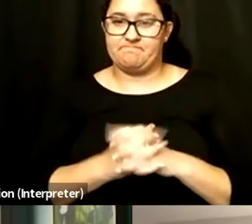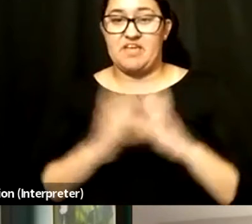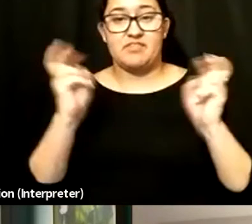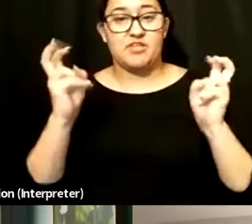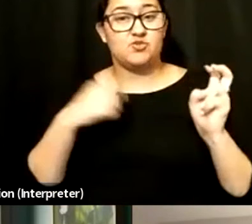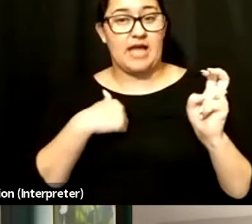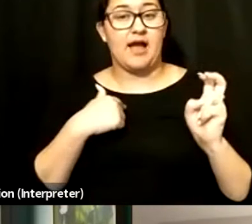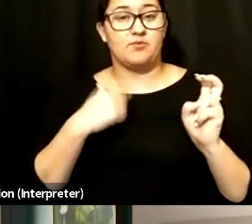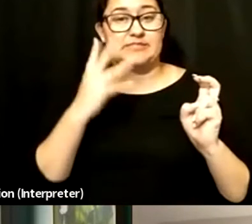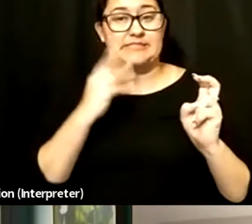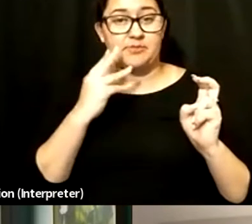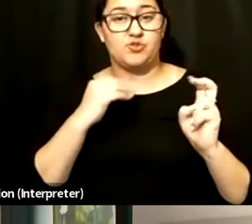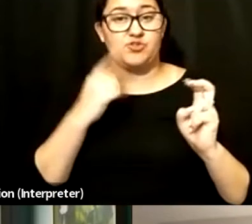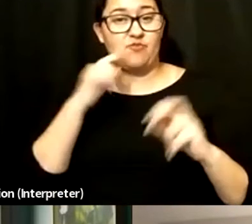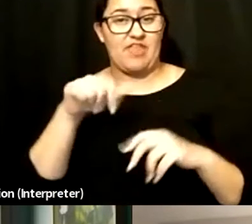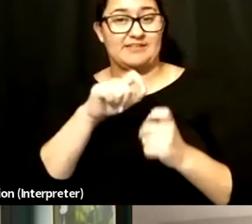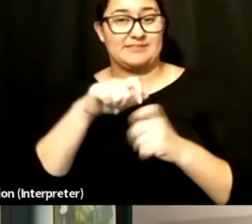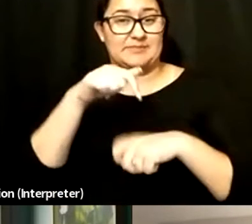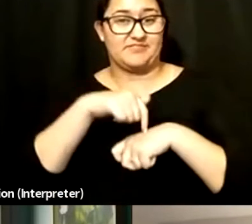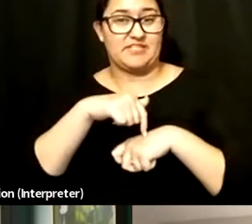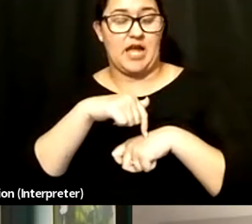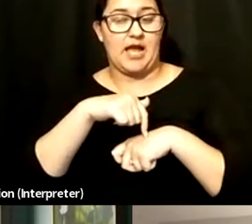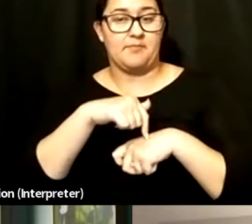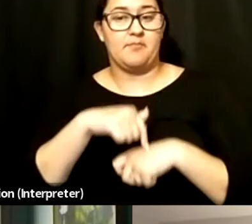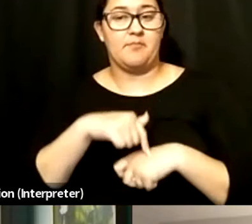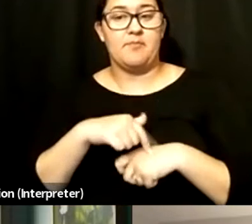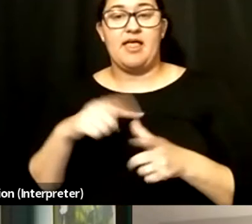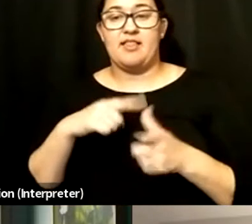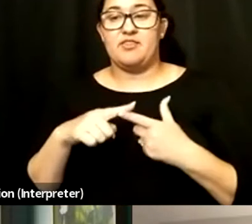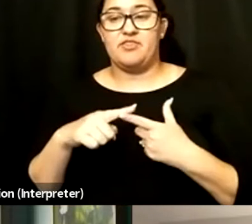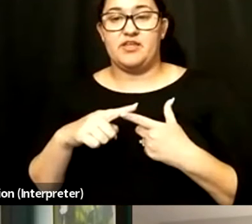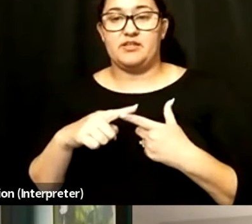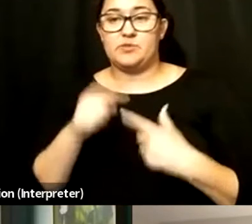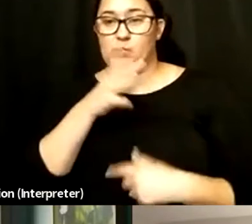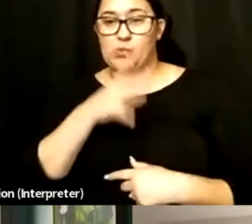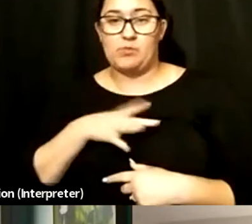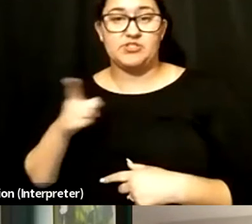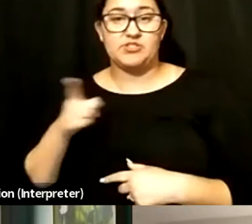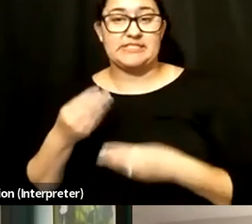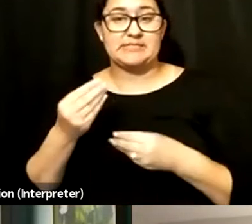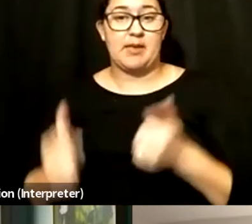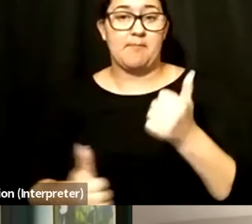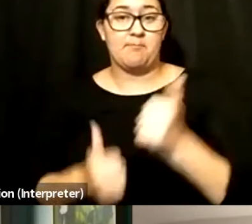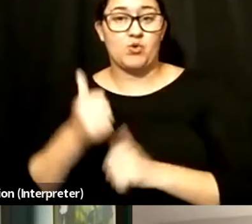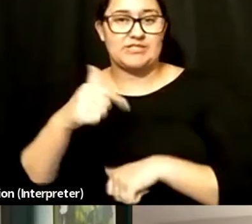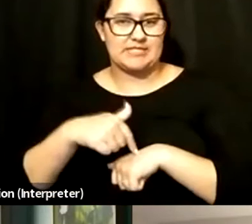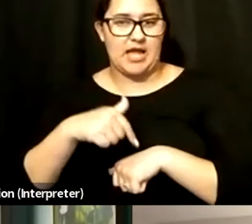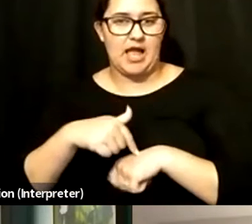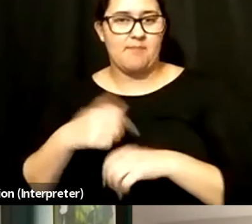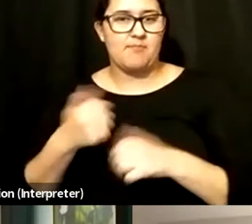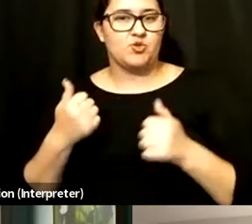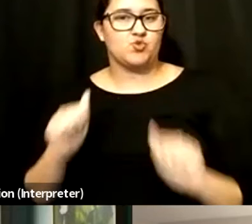I was having at that time. And she spent most of the time